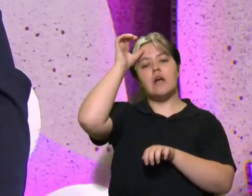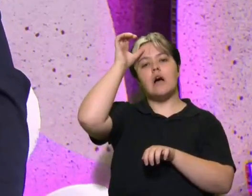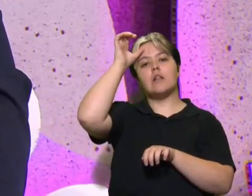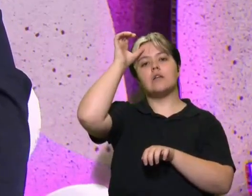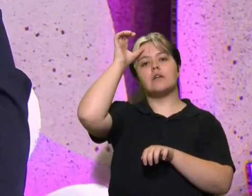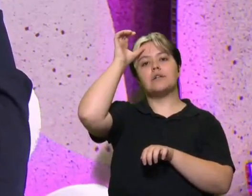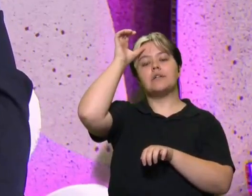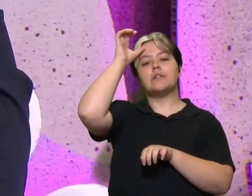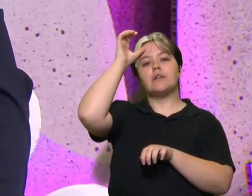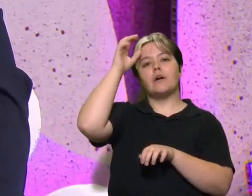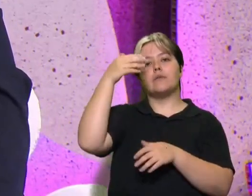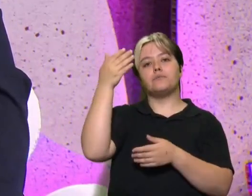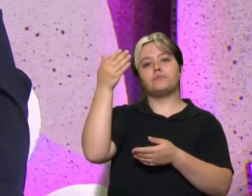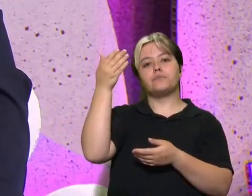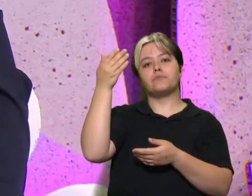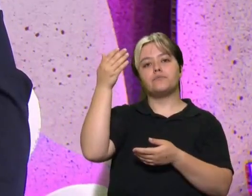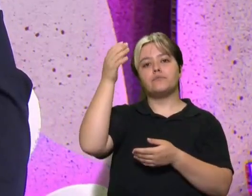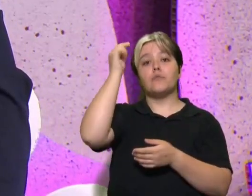being